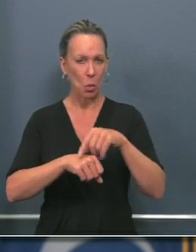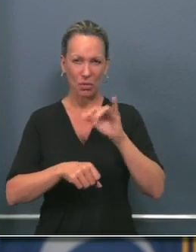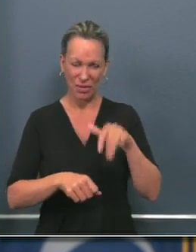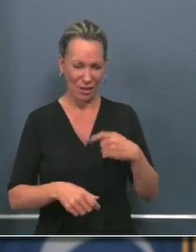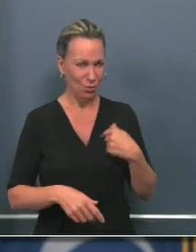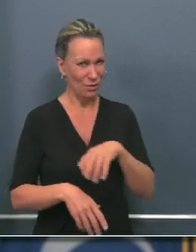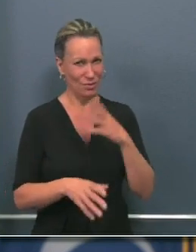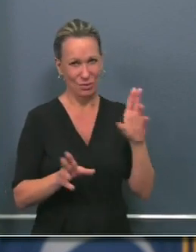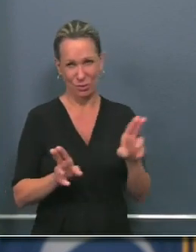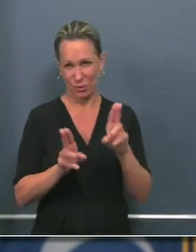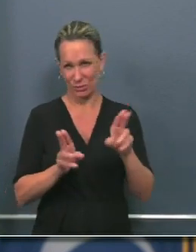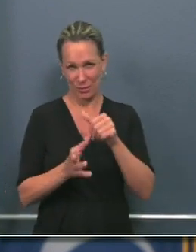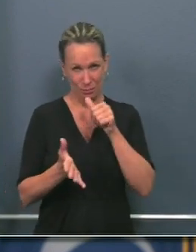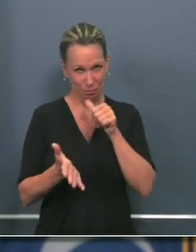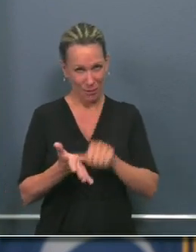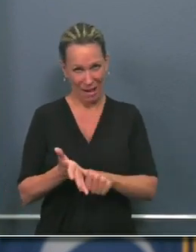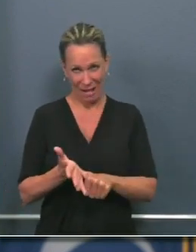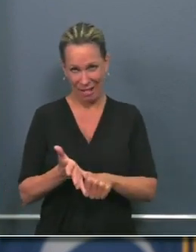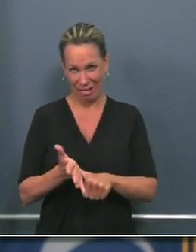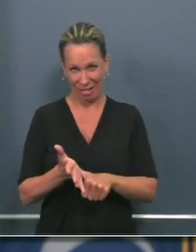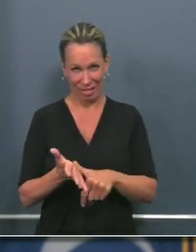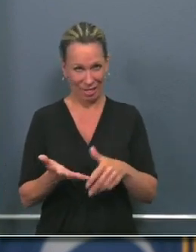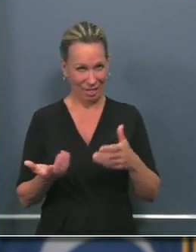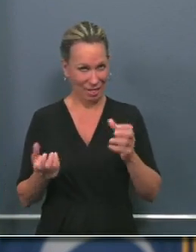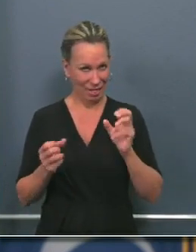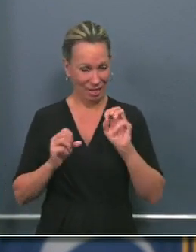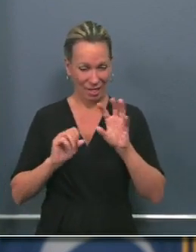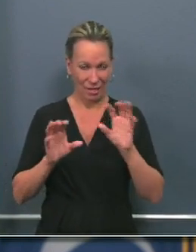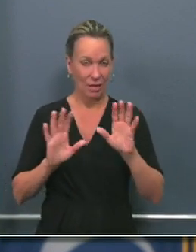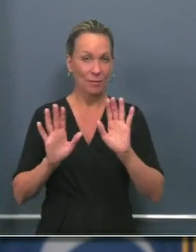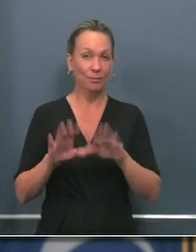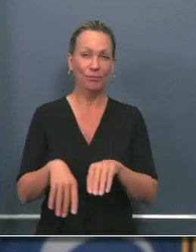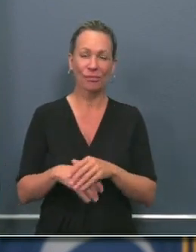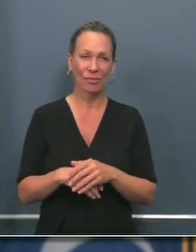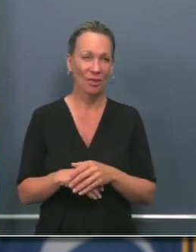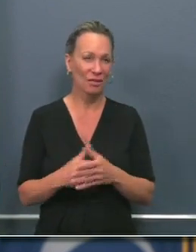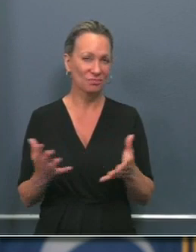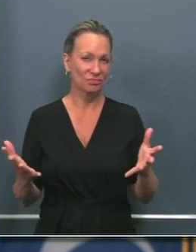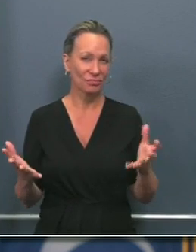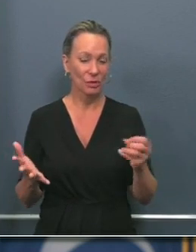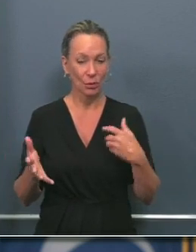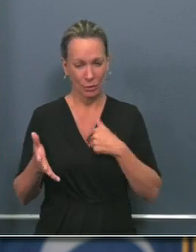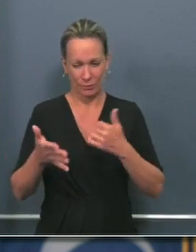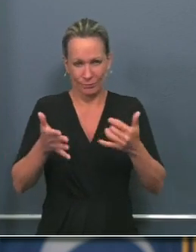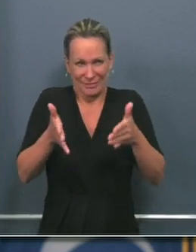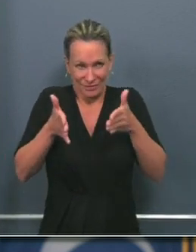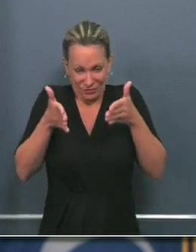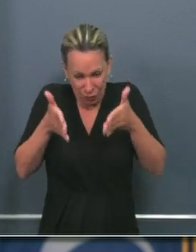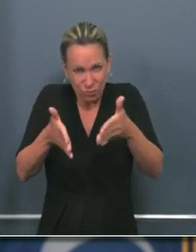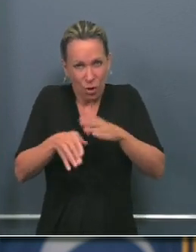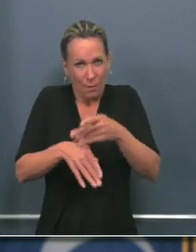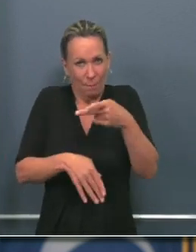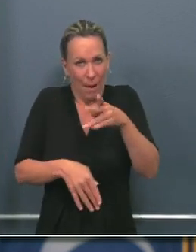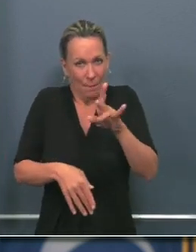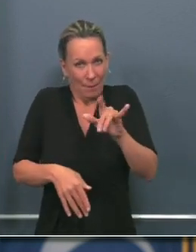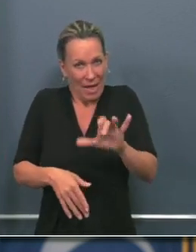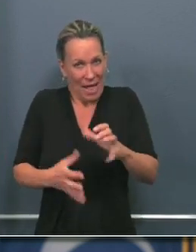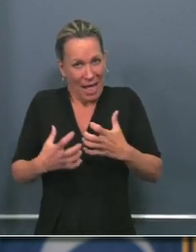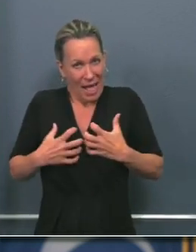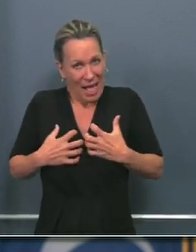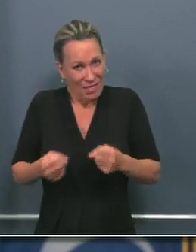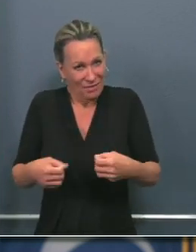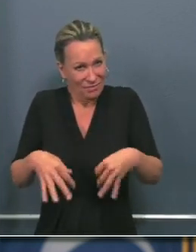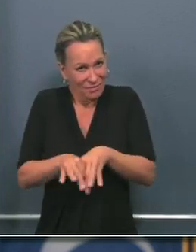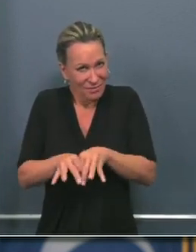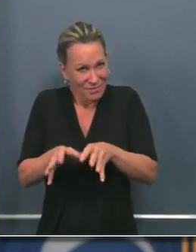spirit, I appreciate this being the last question because it connects to the opening statement. I want to make sure that people recognize we are not even through